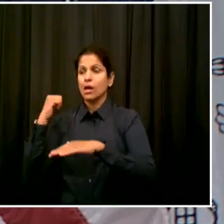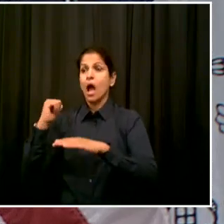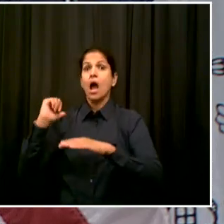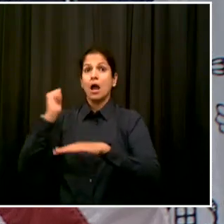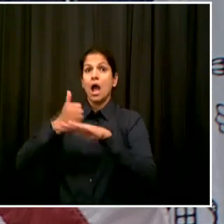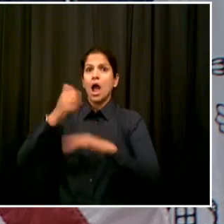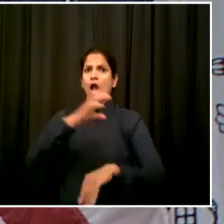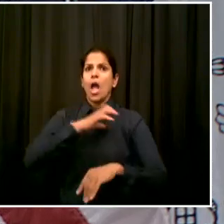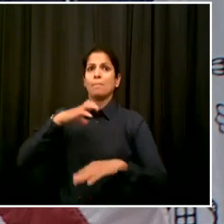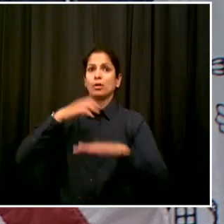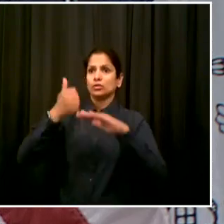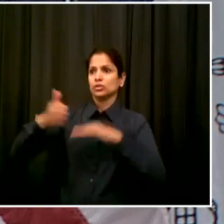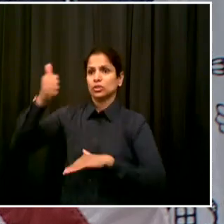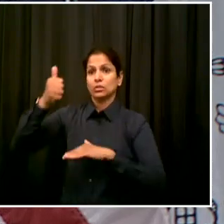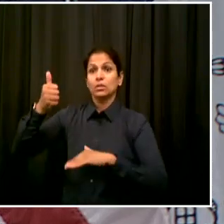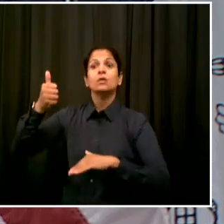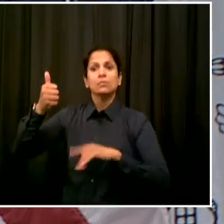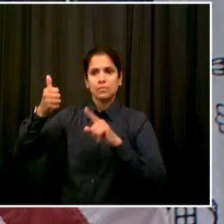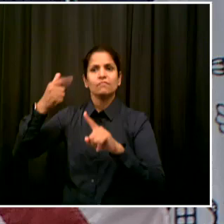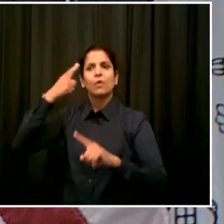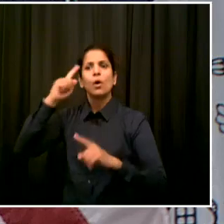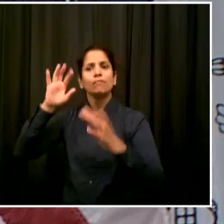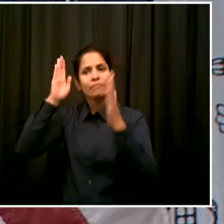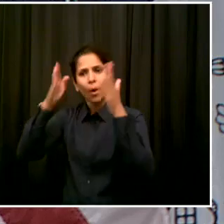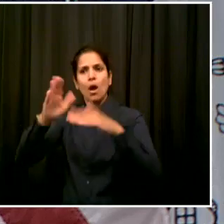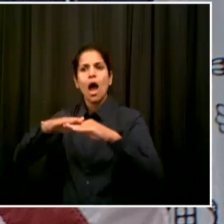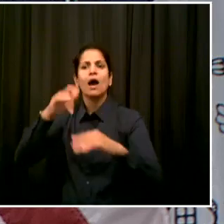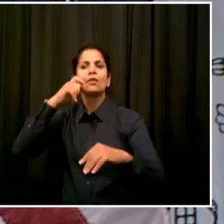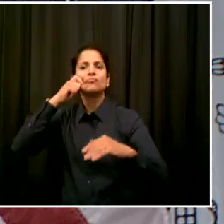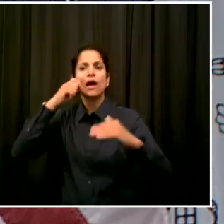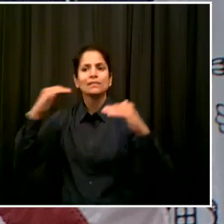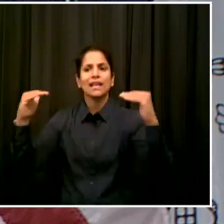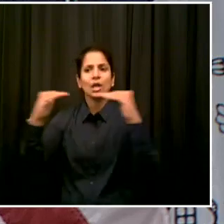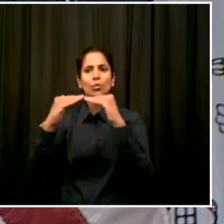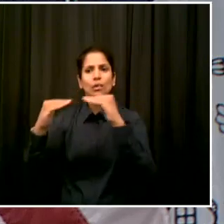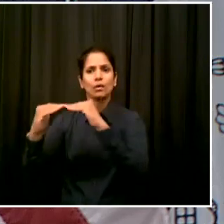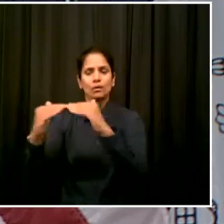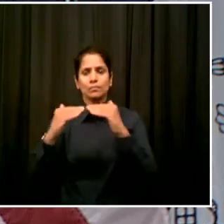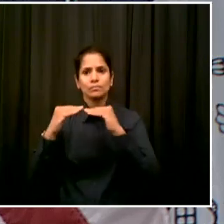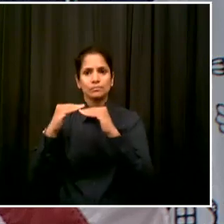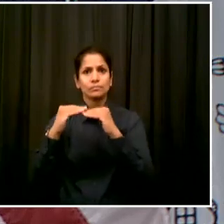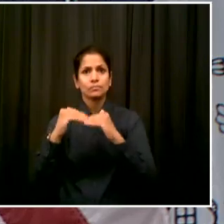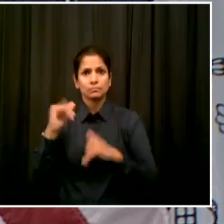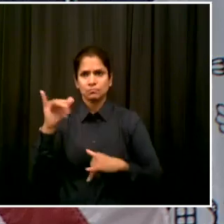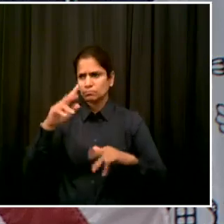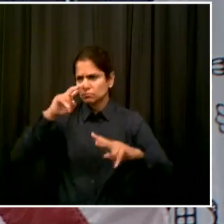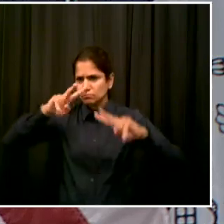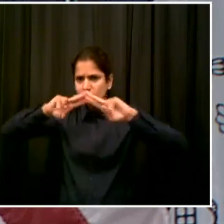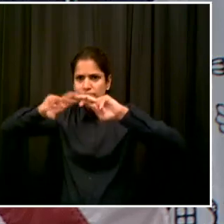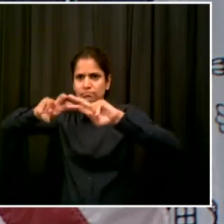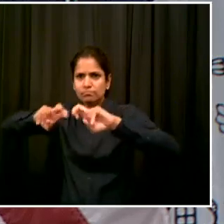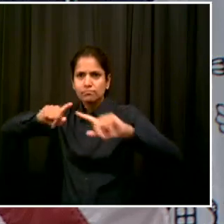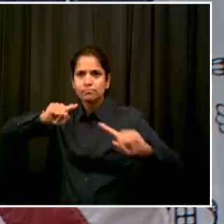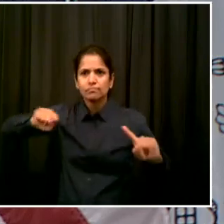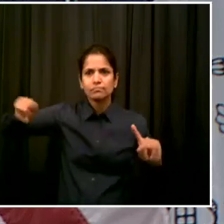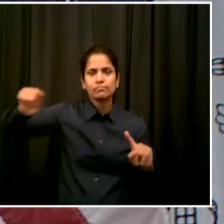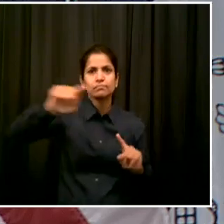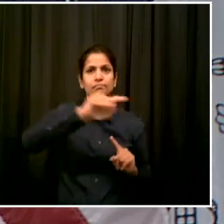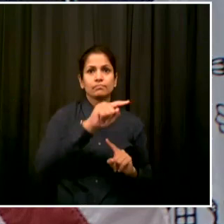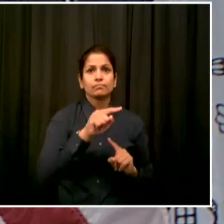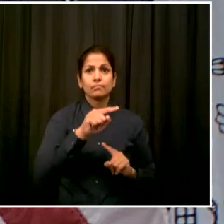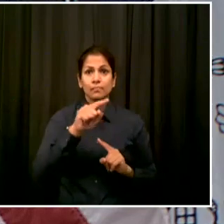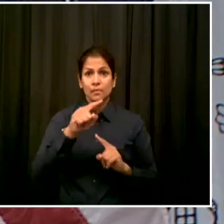and officially in the next 18 months identify where there is systematic racism in every city agency and every city institution, name